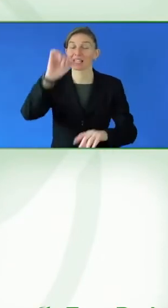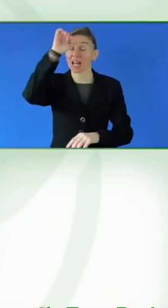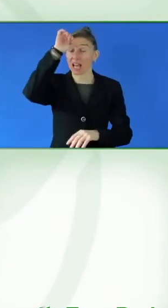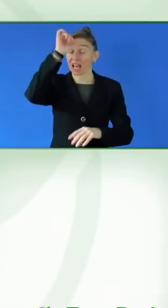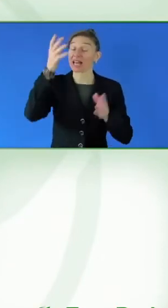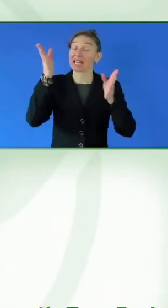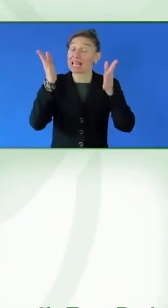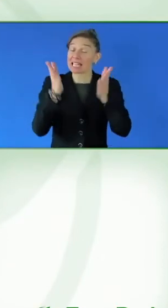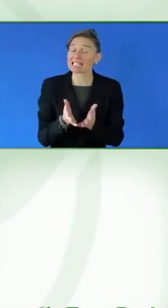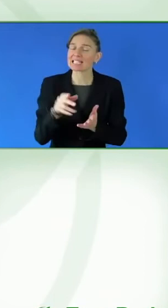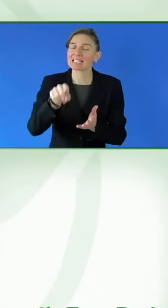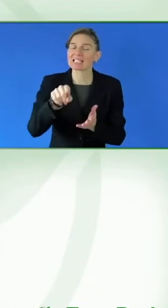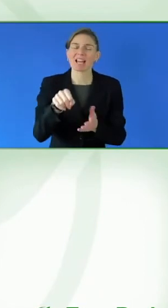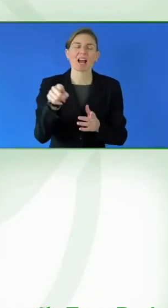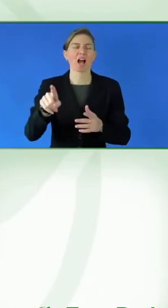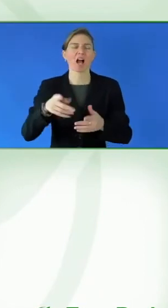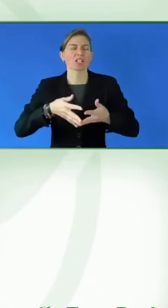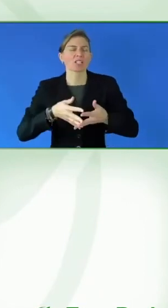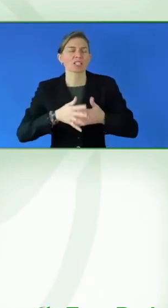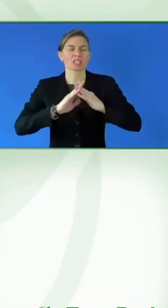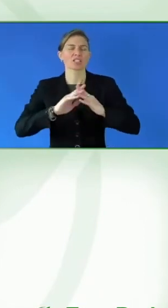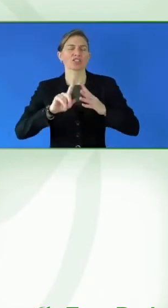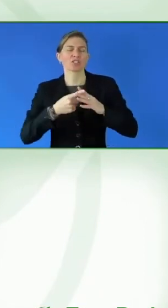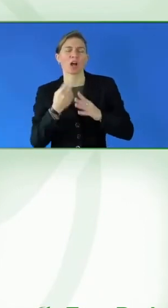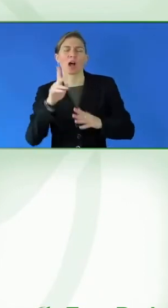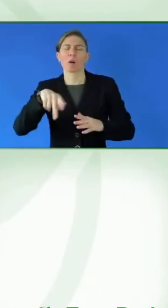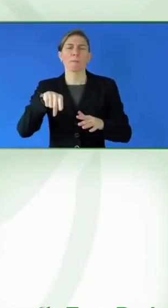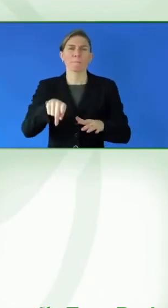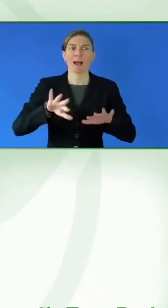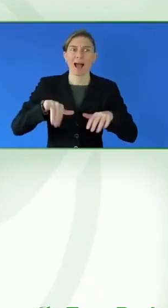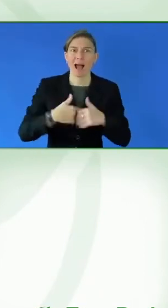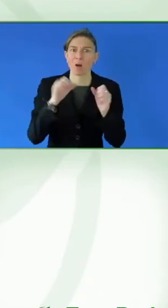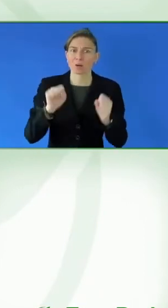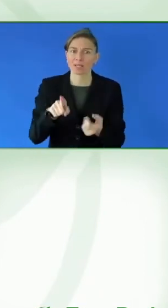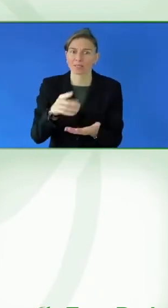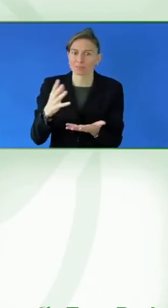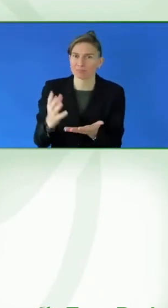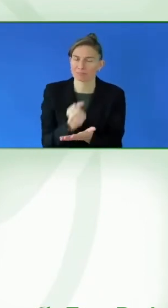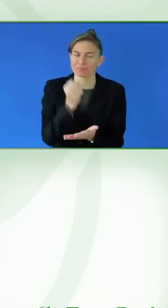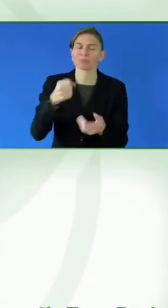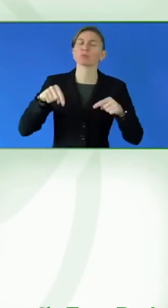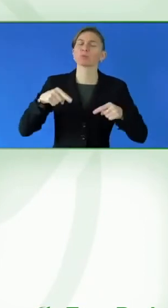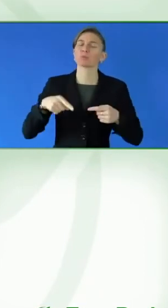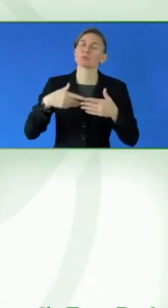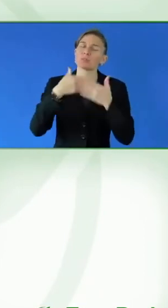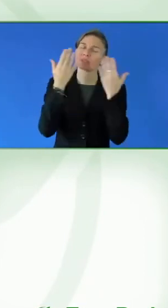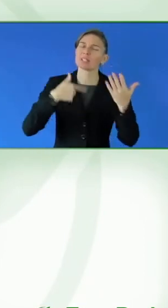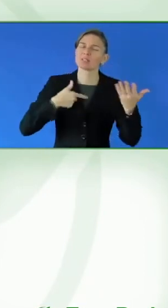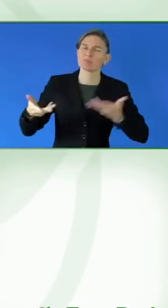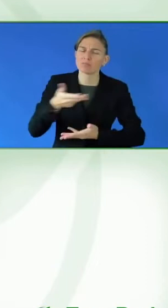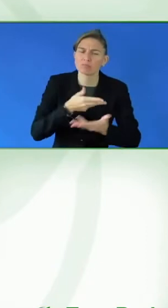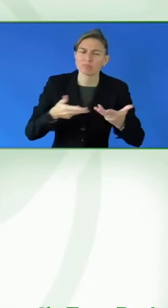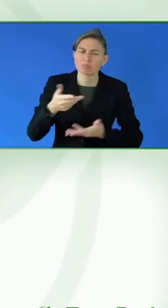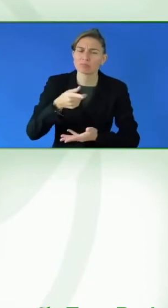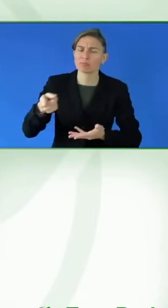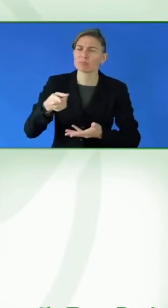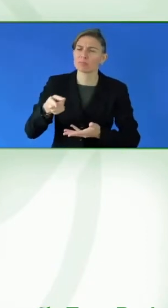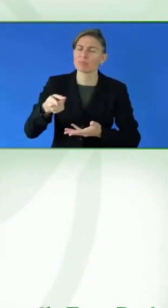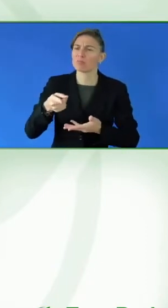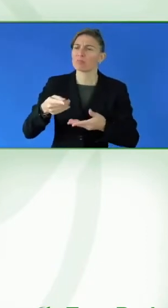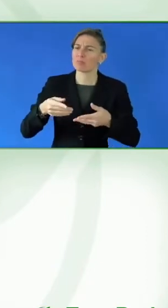today's session, we'll be discussing the startups environment in India. And as a representative from the Zero